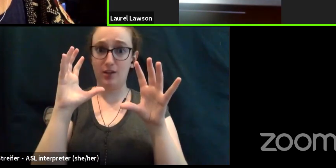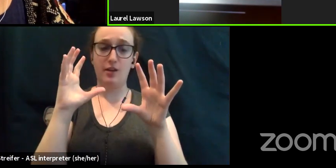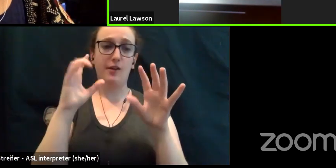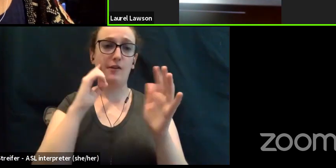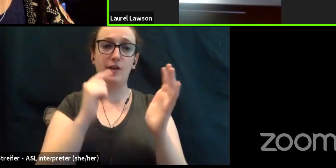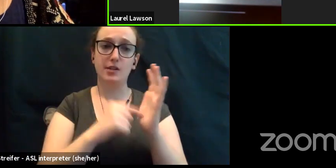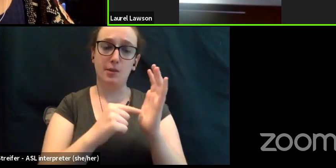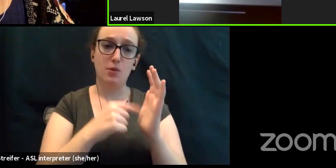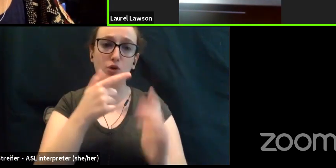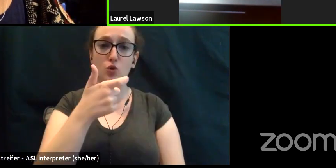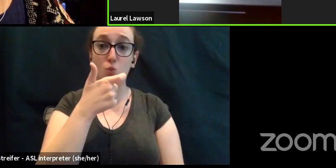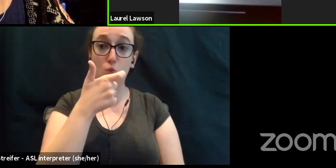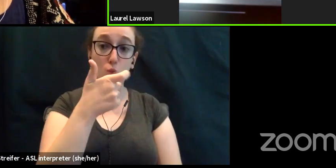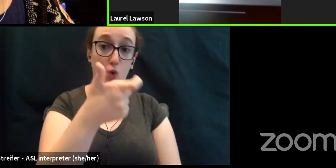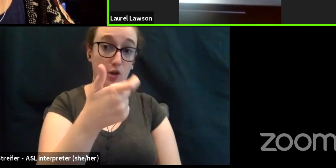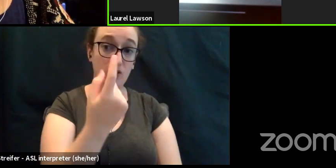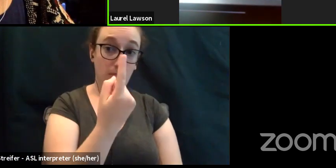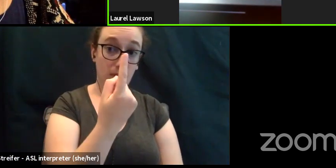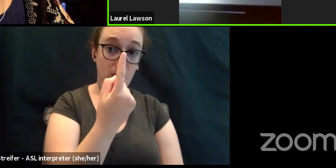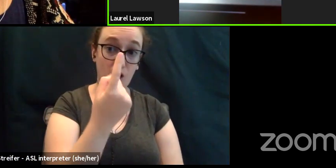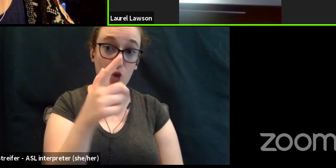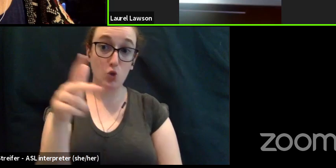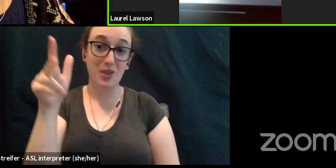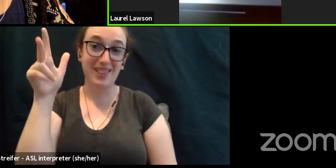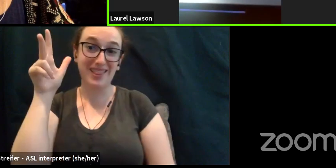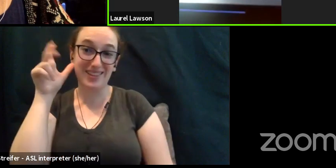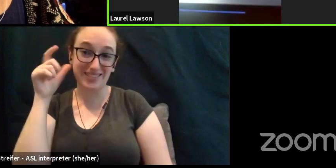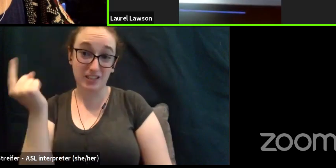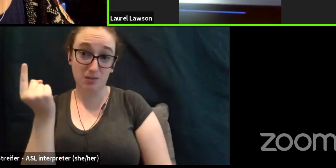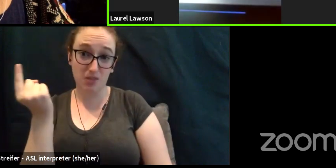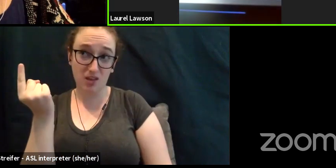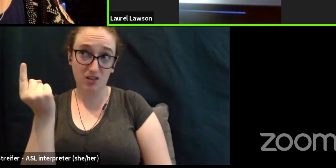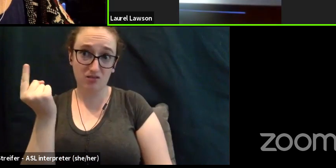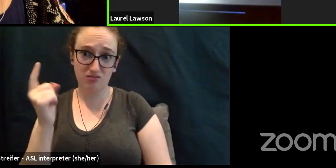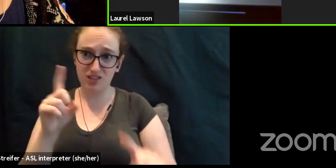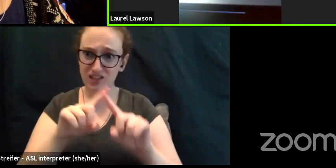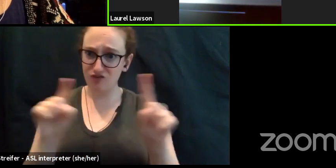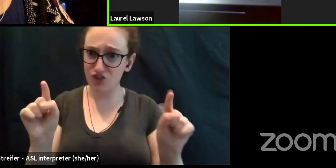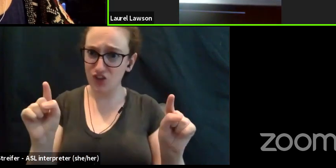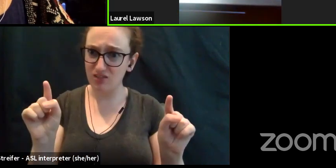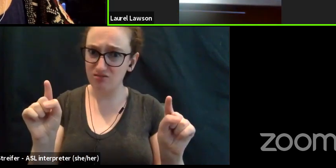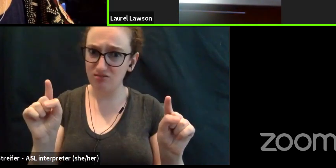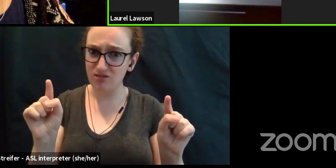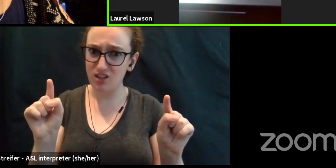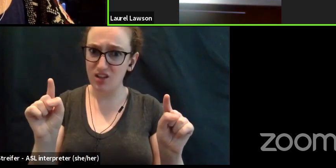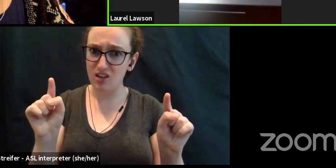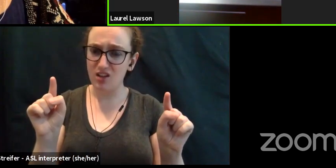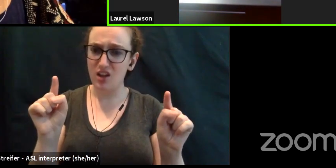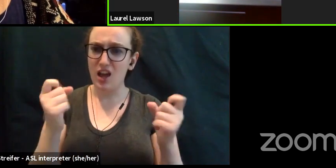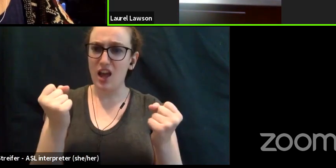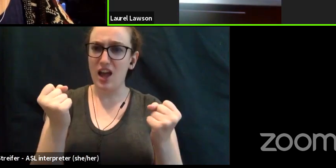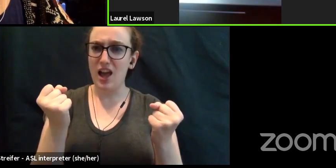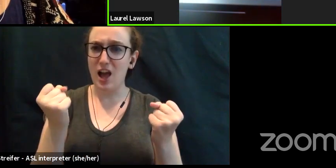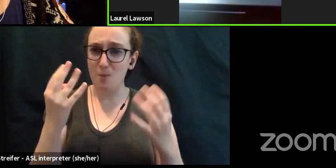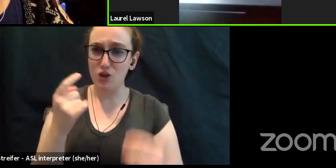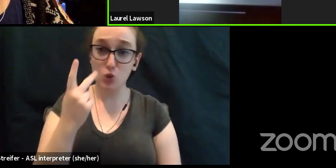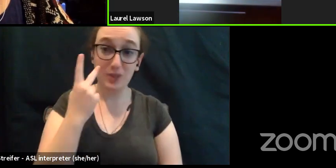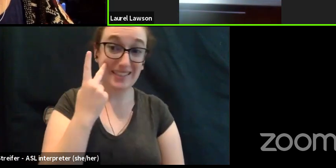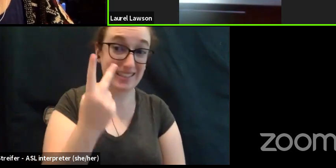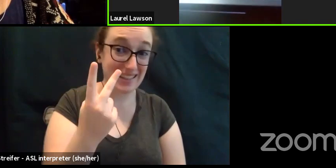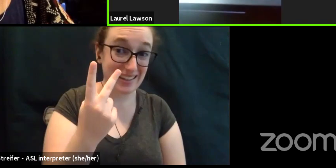watching and listening to a performance, the amount of data you're taking in visually and